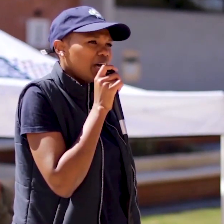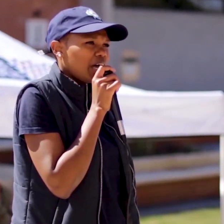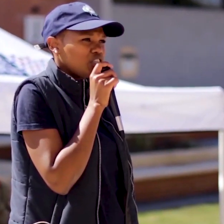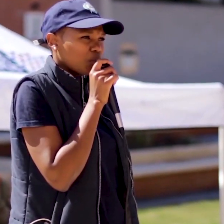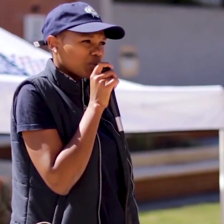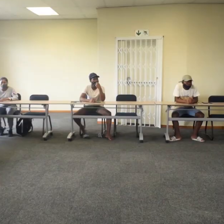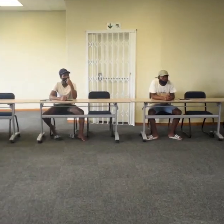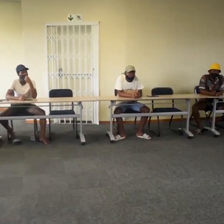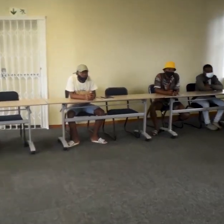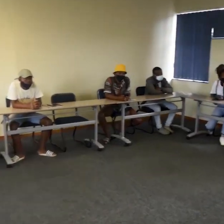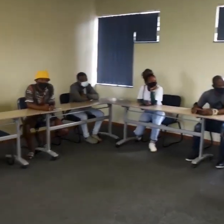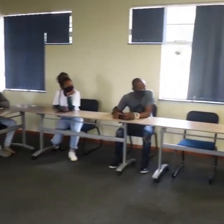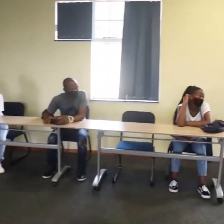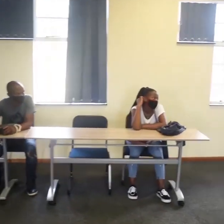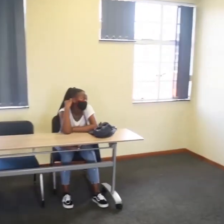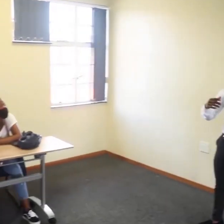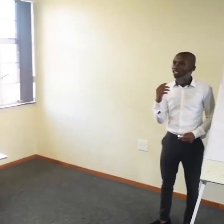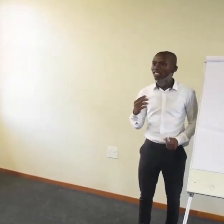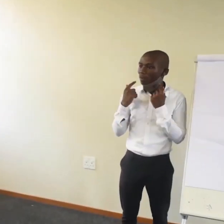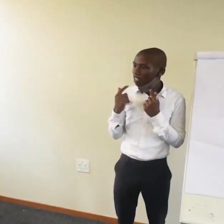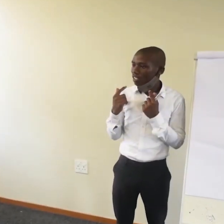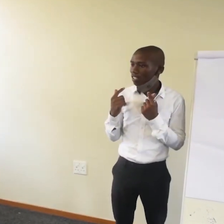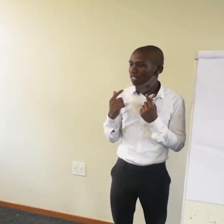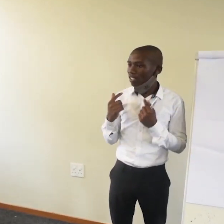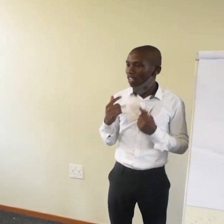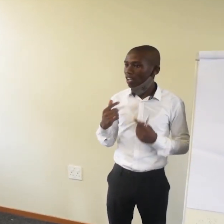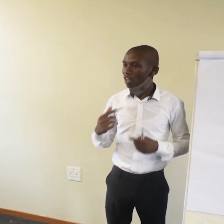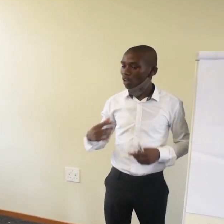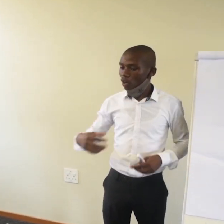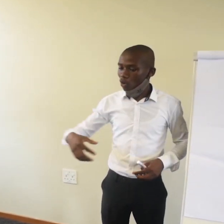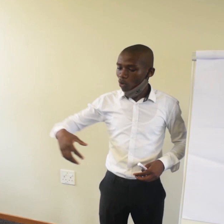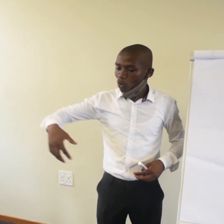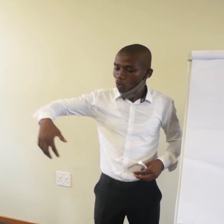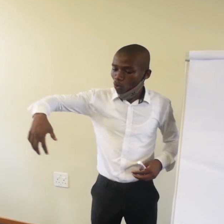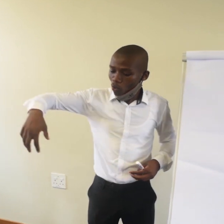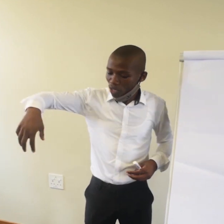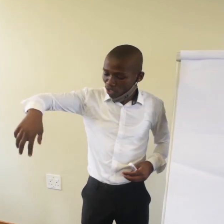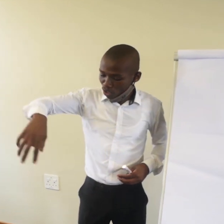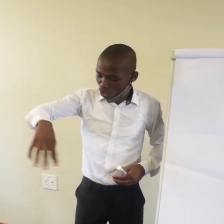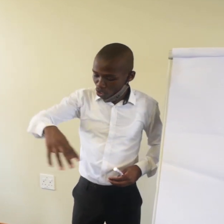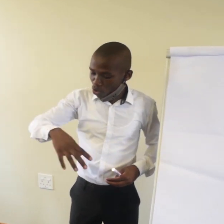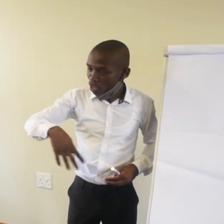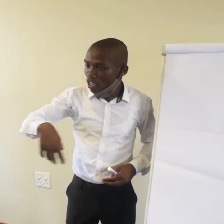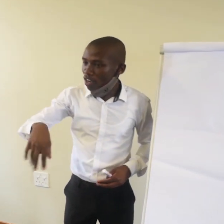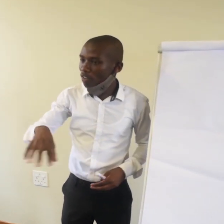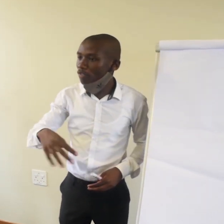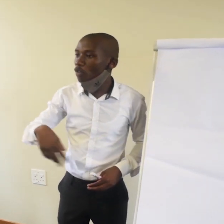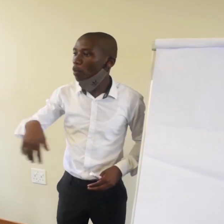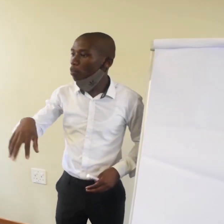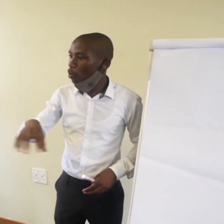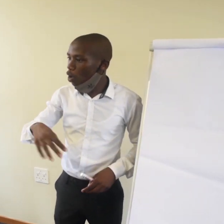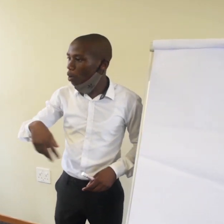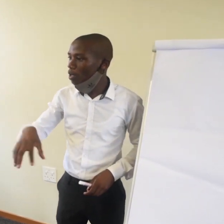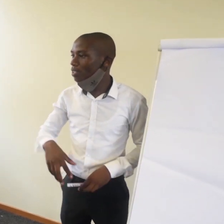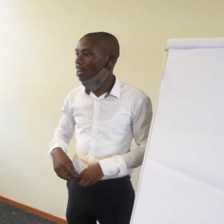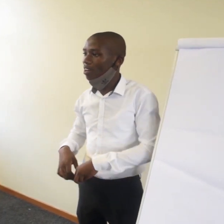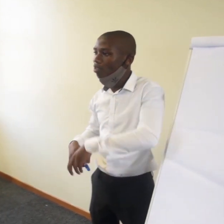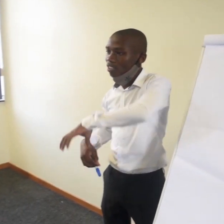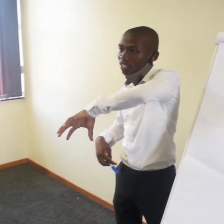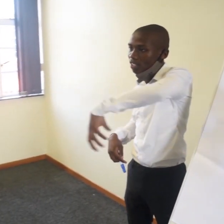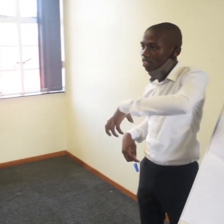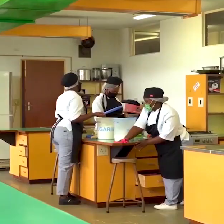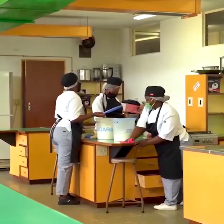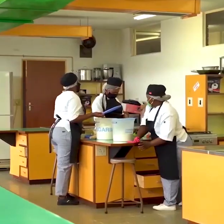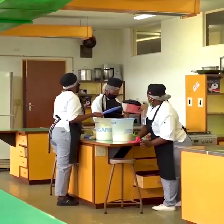large. We have also strengthened our partnership and collaboration with the Umgungundlovu TVET